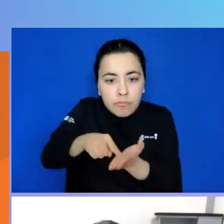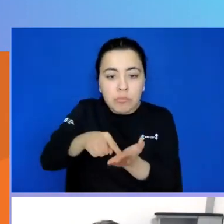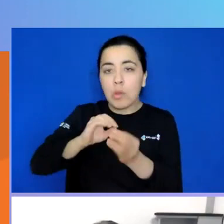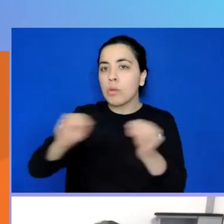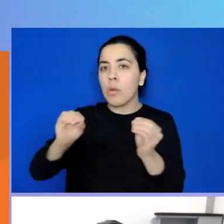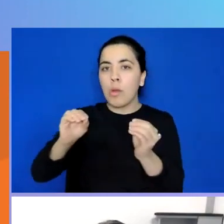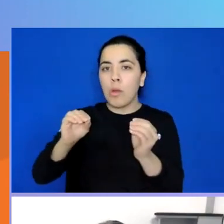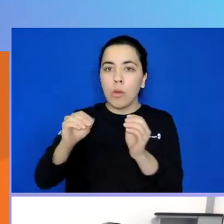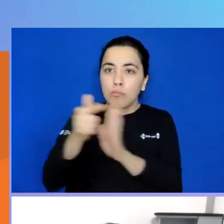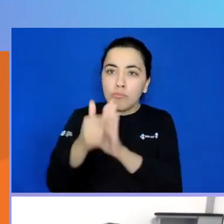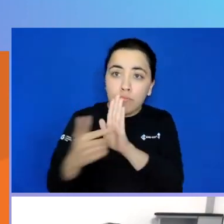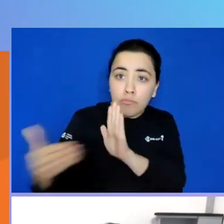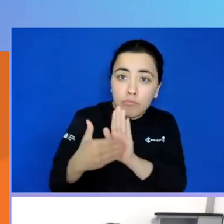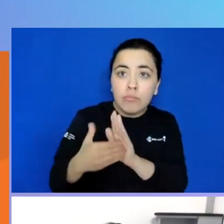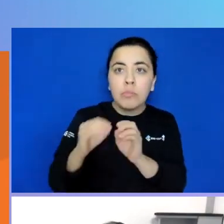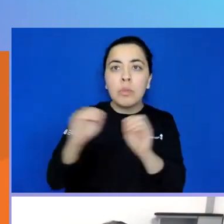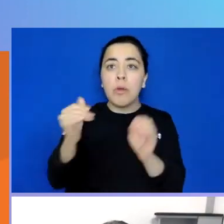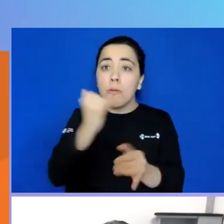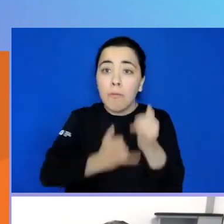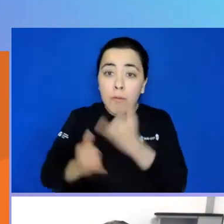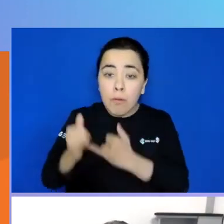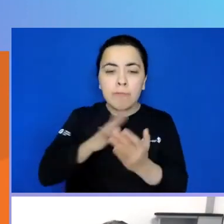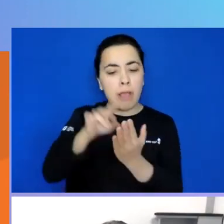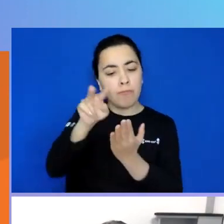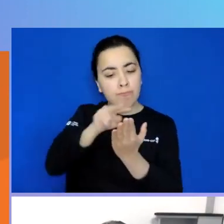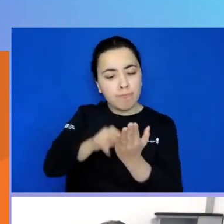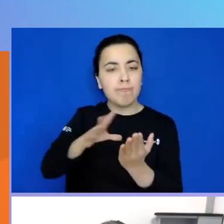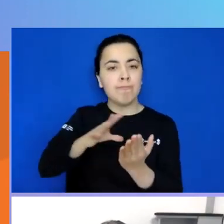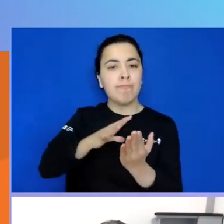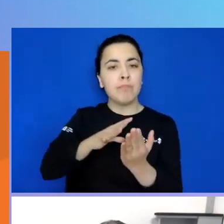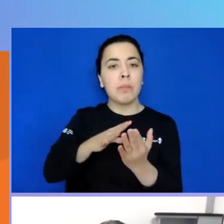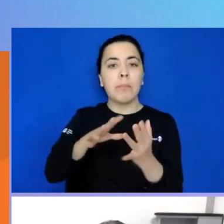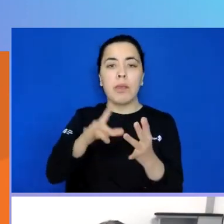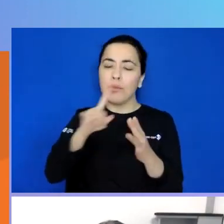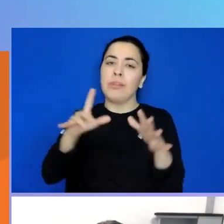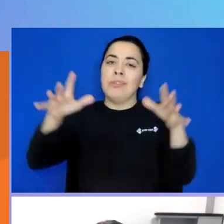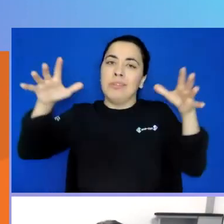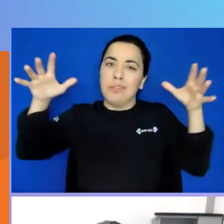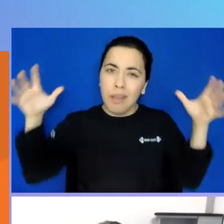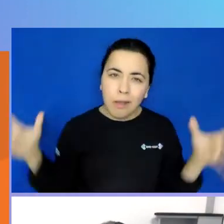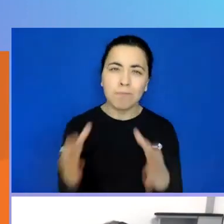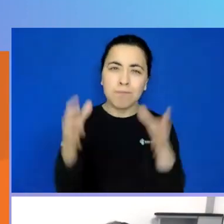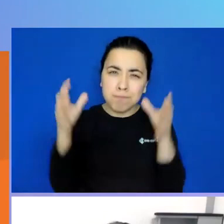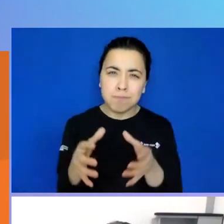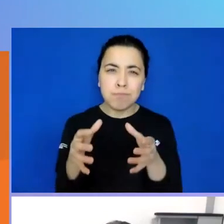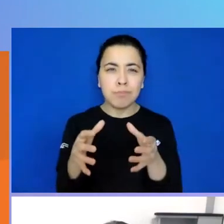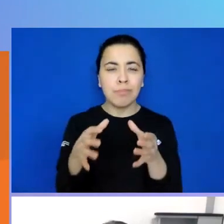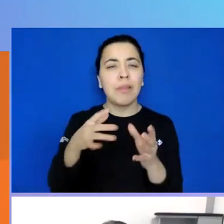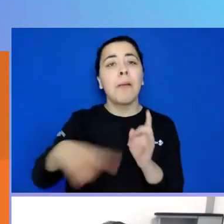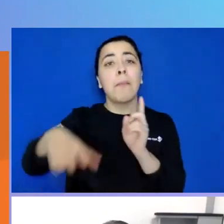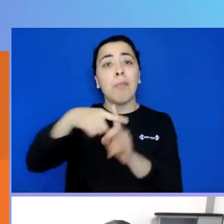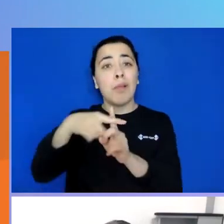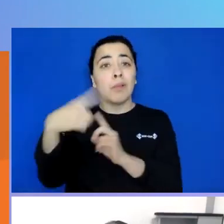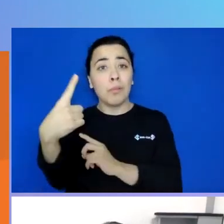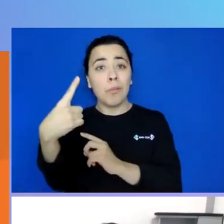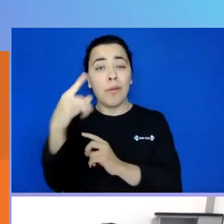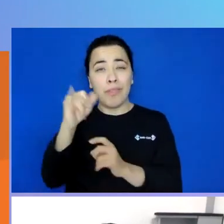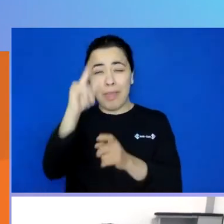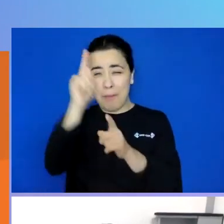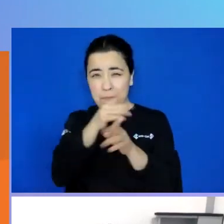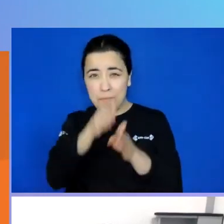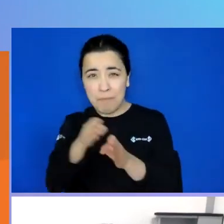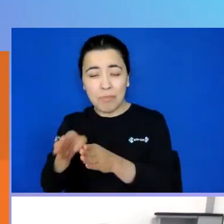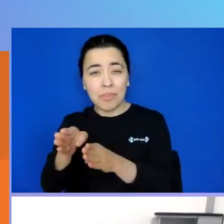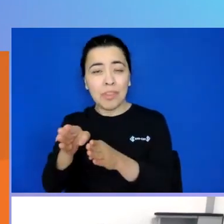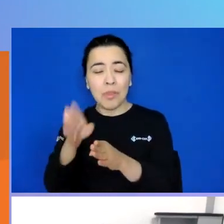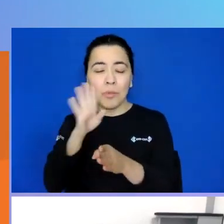no errors. We can pull together a lot better using the +1 method. And that's what we're going to talk